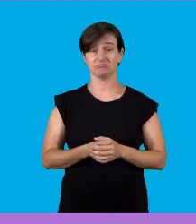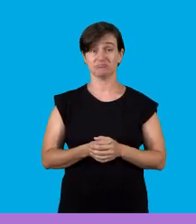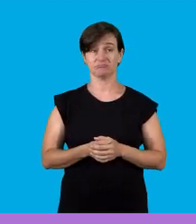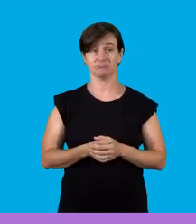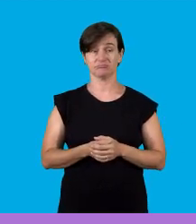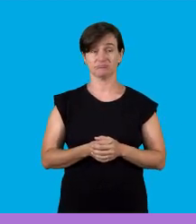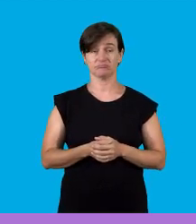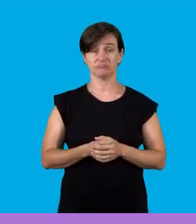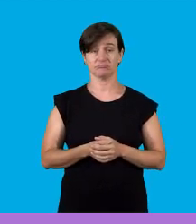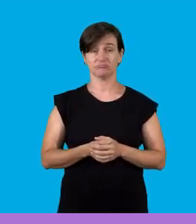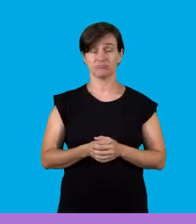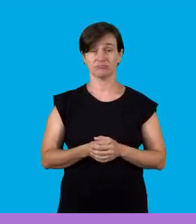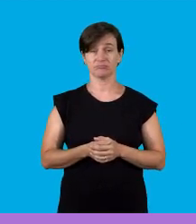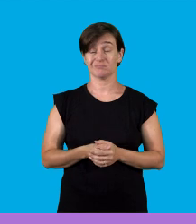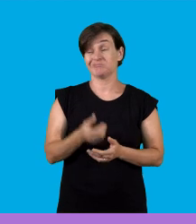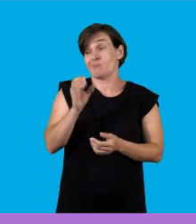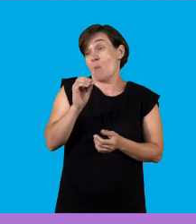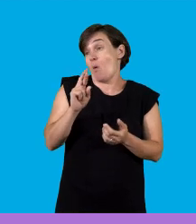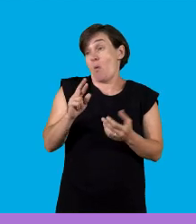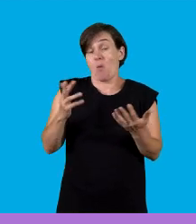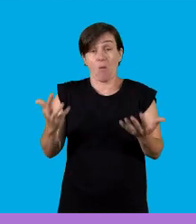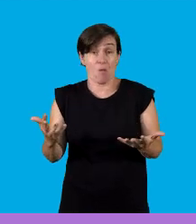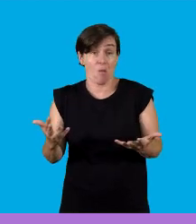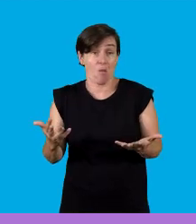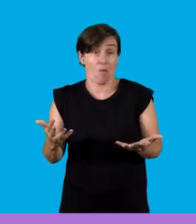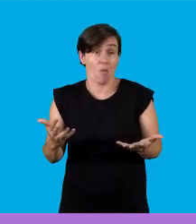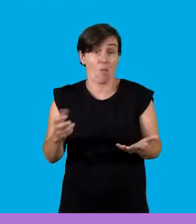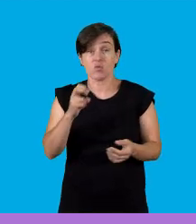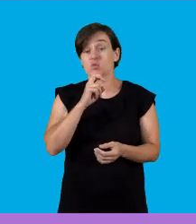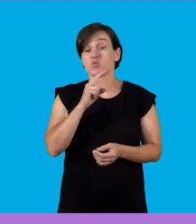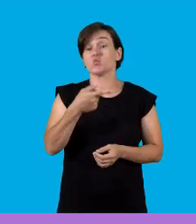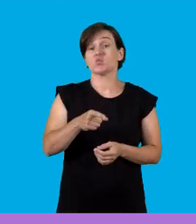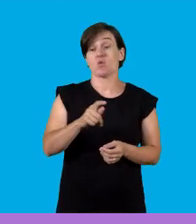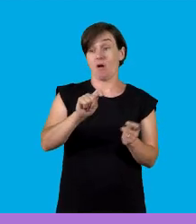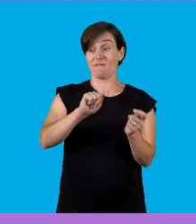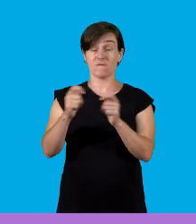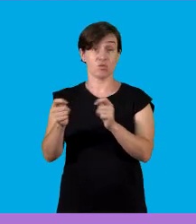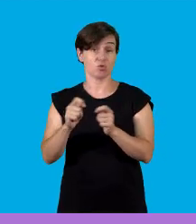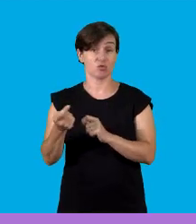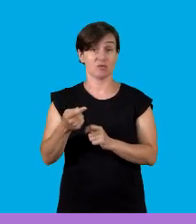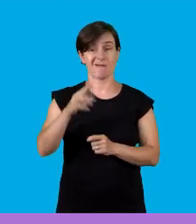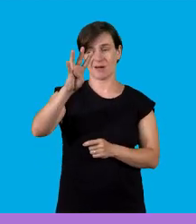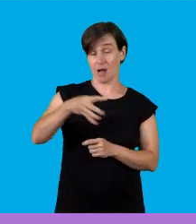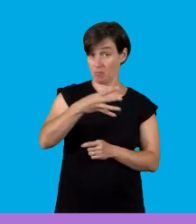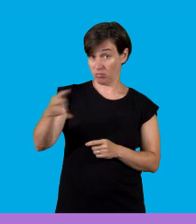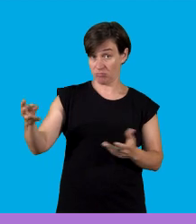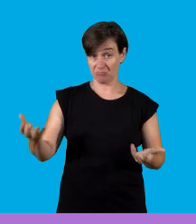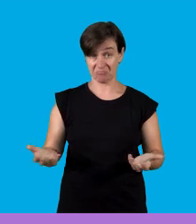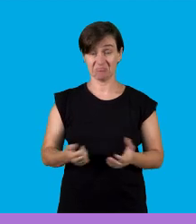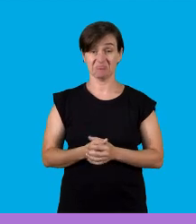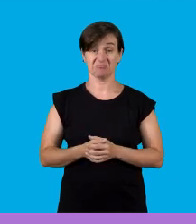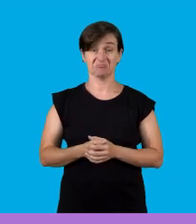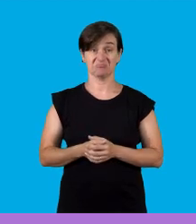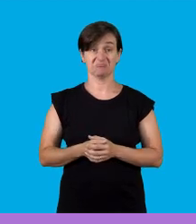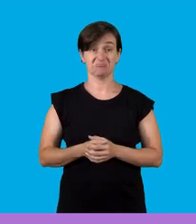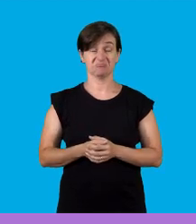Right? I'll write it like this. Or we can also say, or use a conversion table.